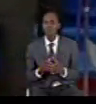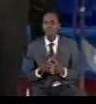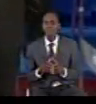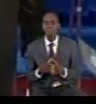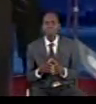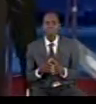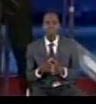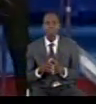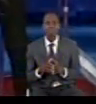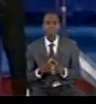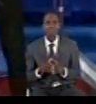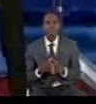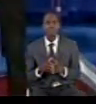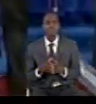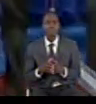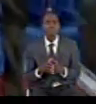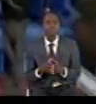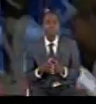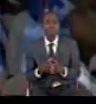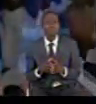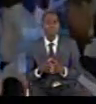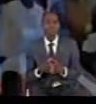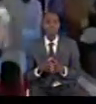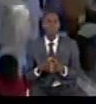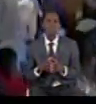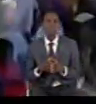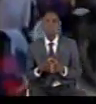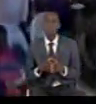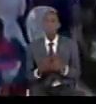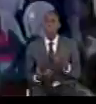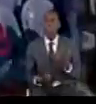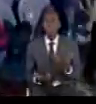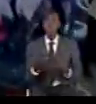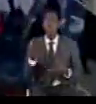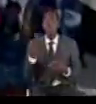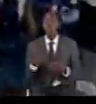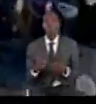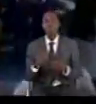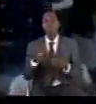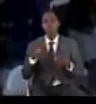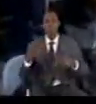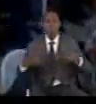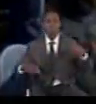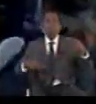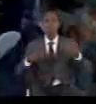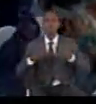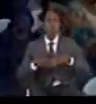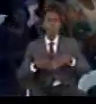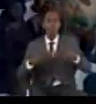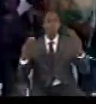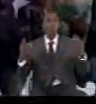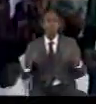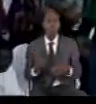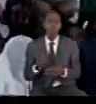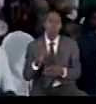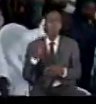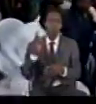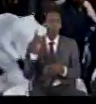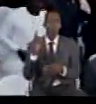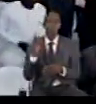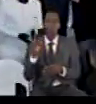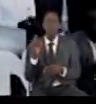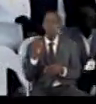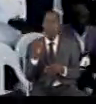because I am with my Father. Open up, oh, we sing, no boundaries,